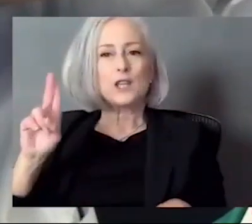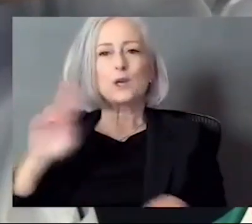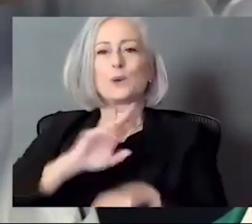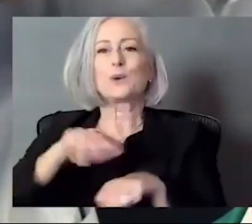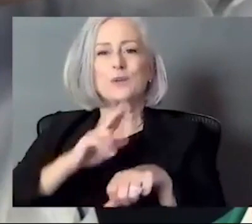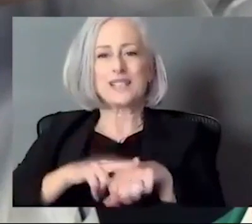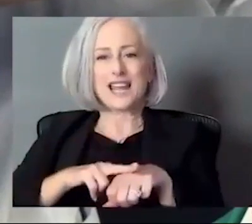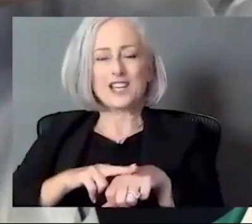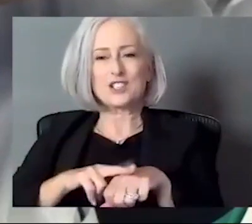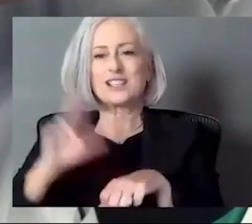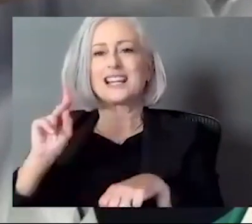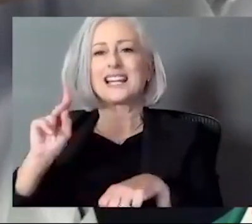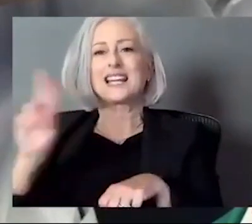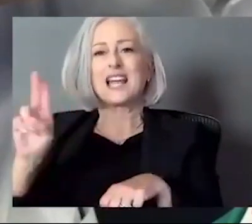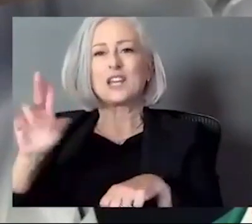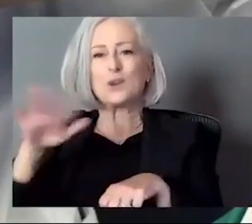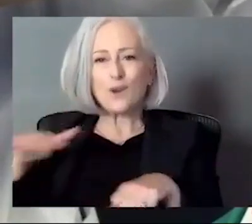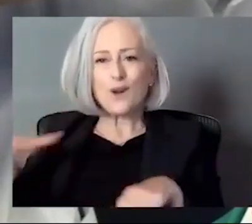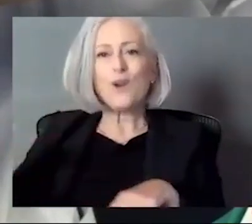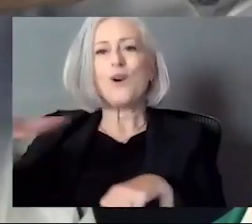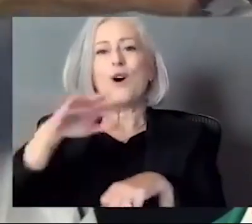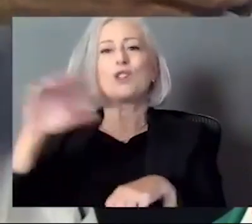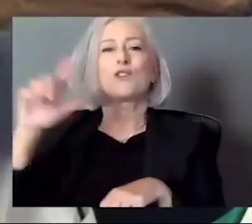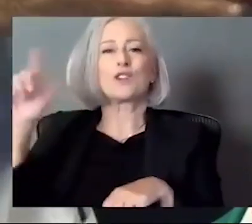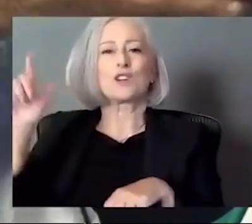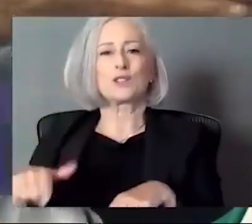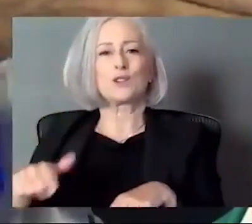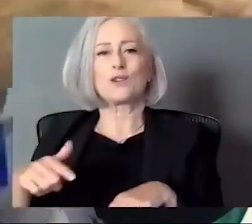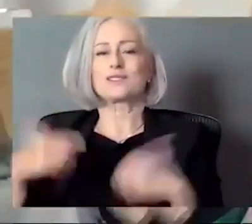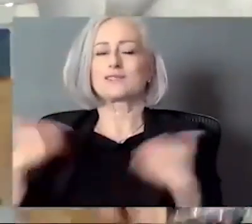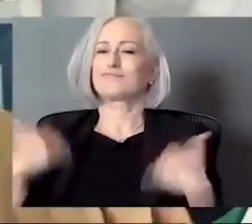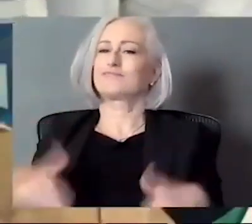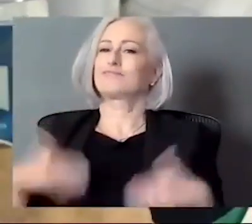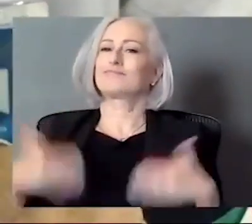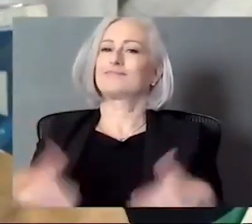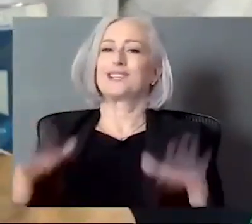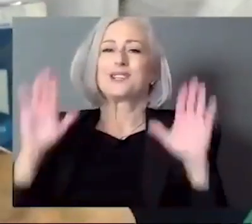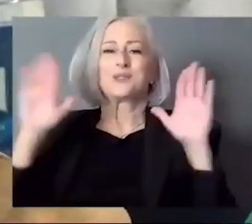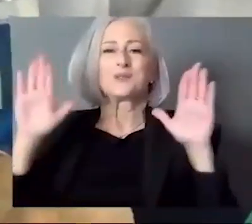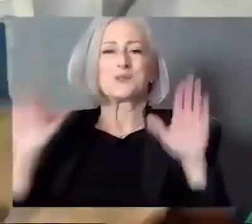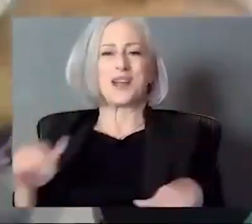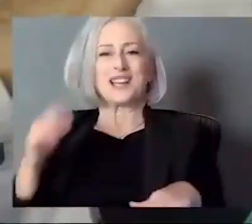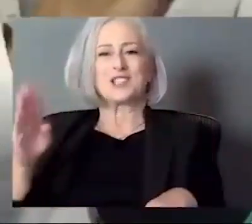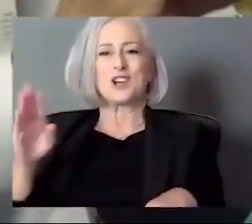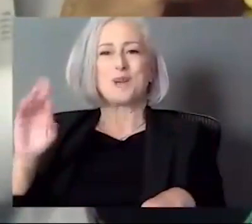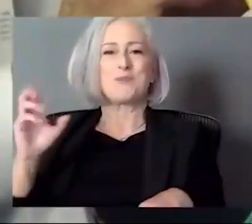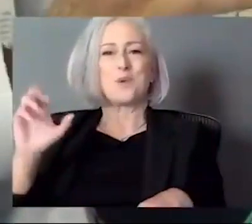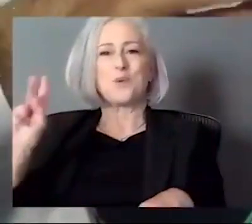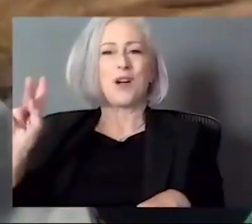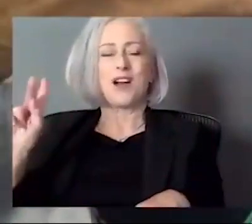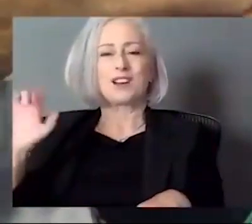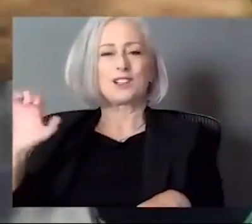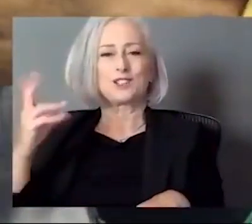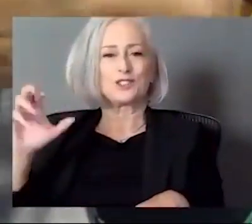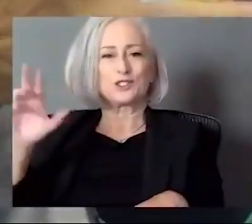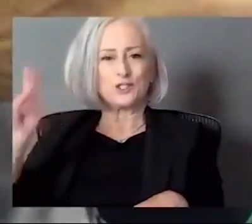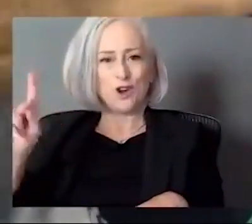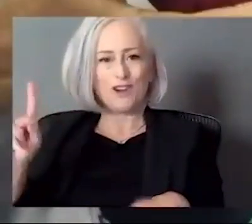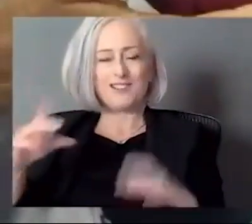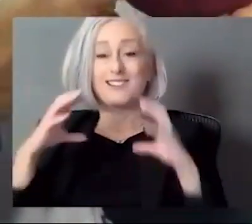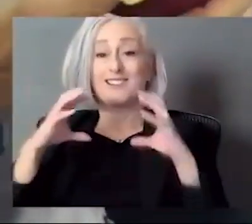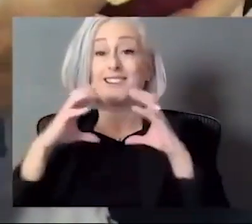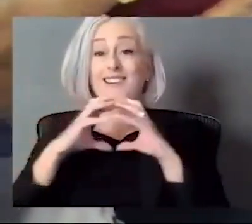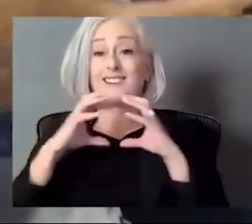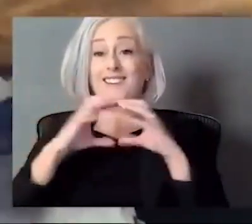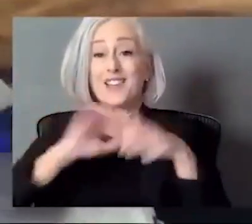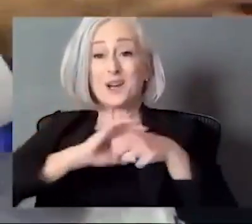Yep. We did dunk it, by God. Well done, KU. Rock chalk. And this darn coronavirus that Amanda Gardner